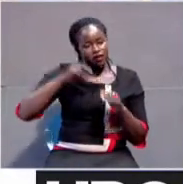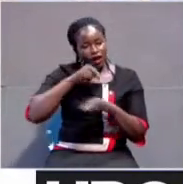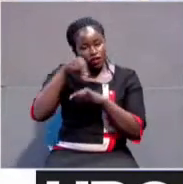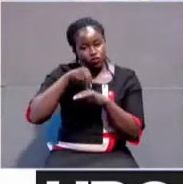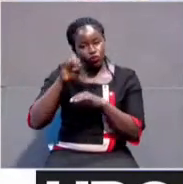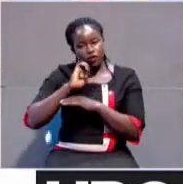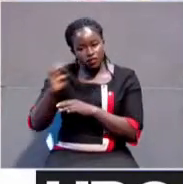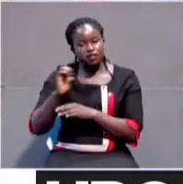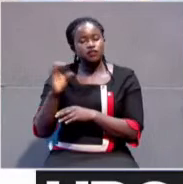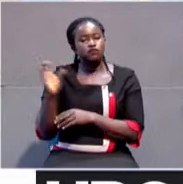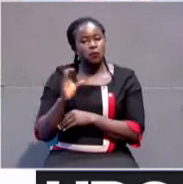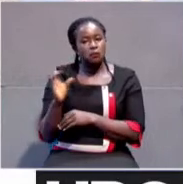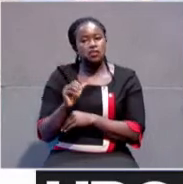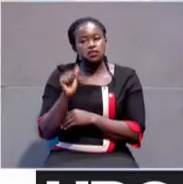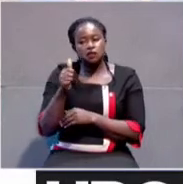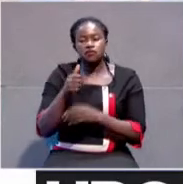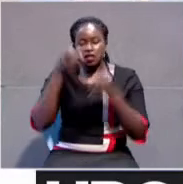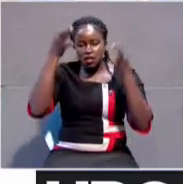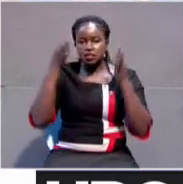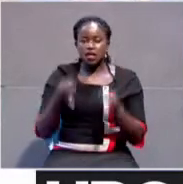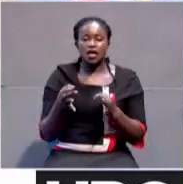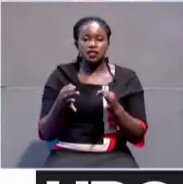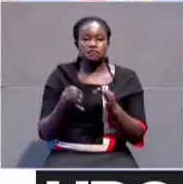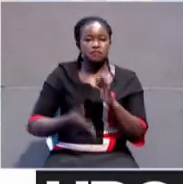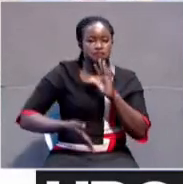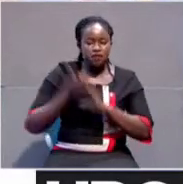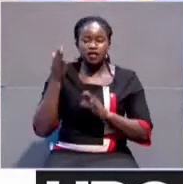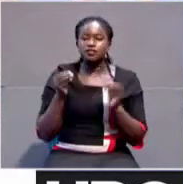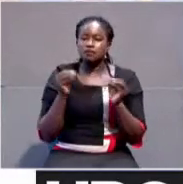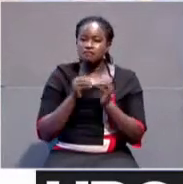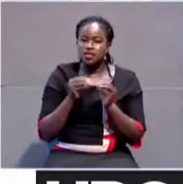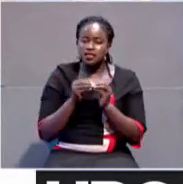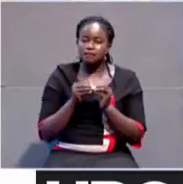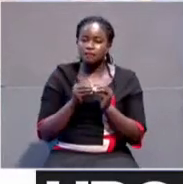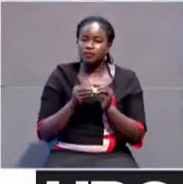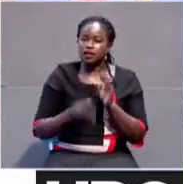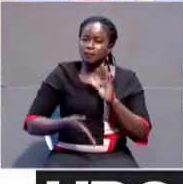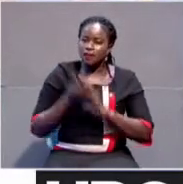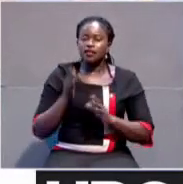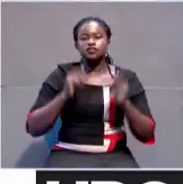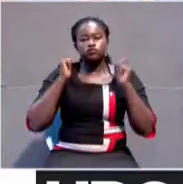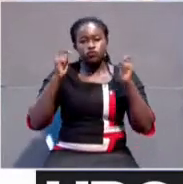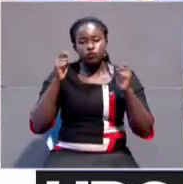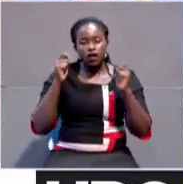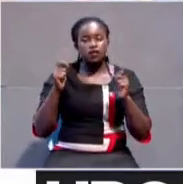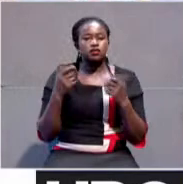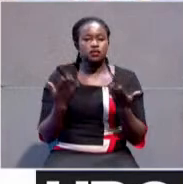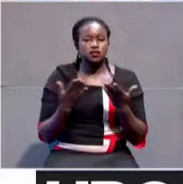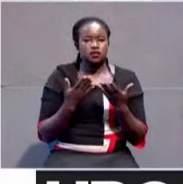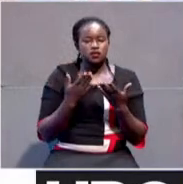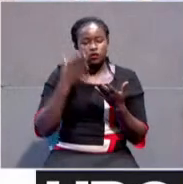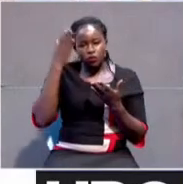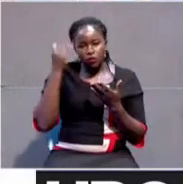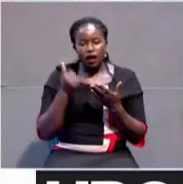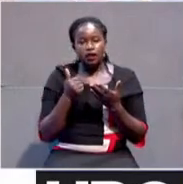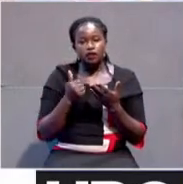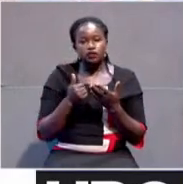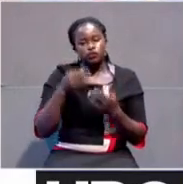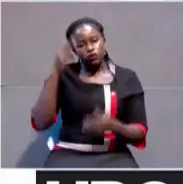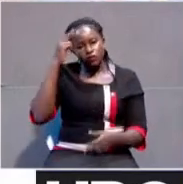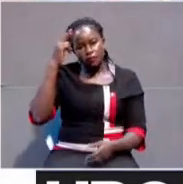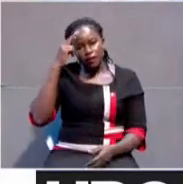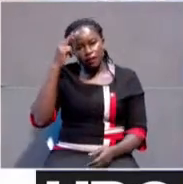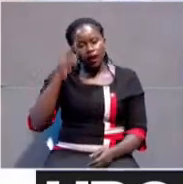Committee decided this emergency meeting, this emergency strike, in recalling